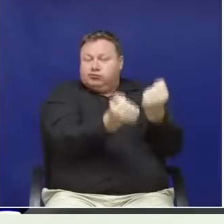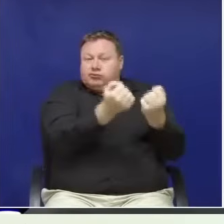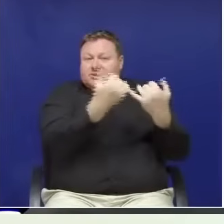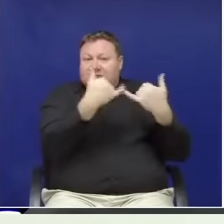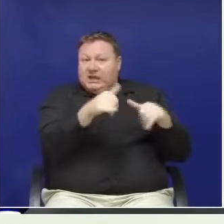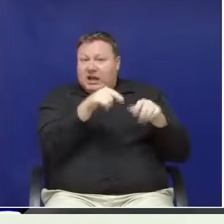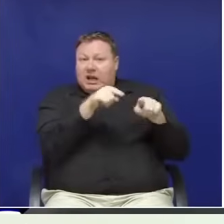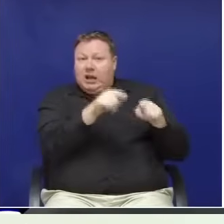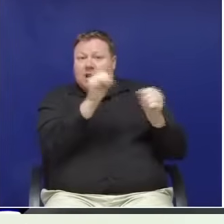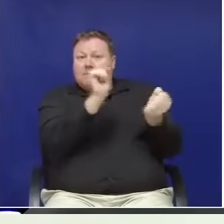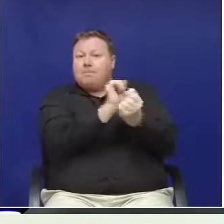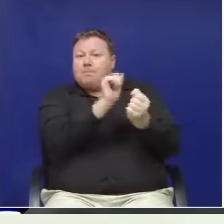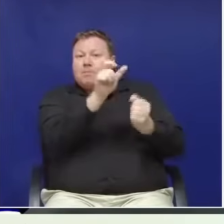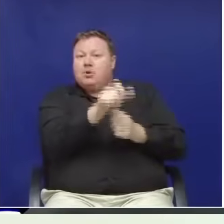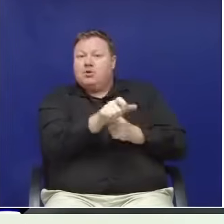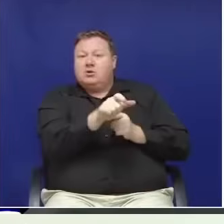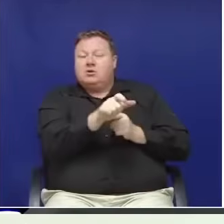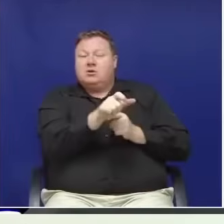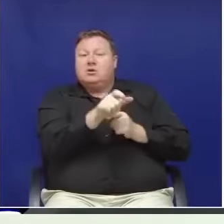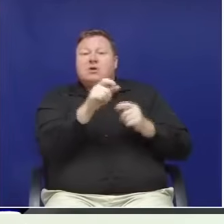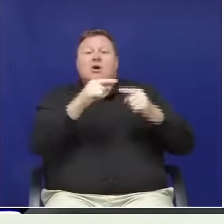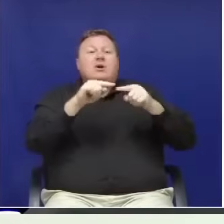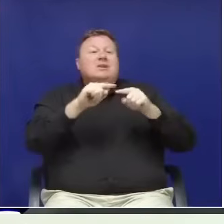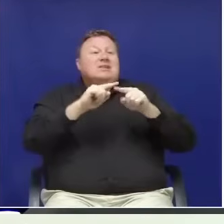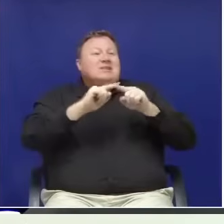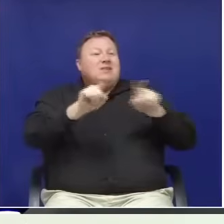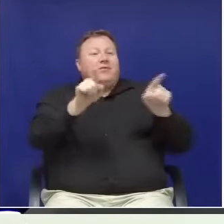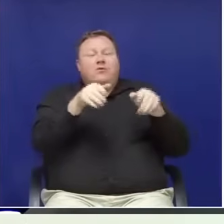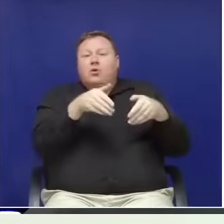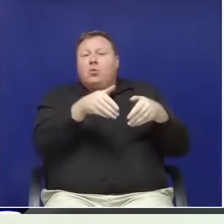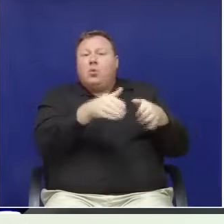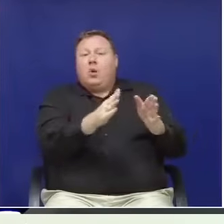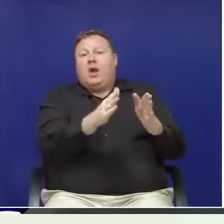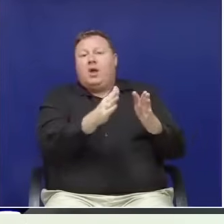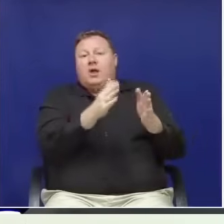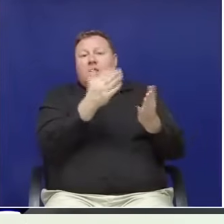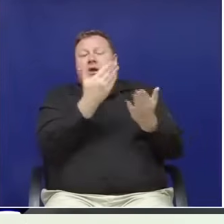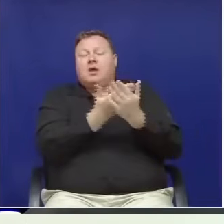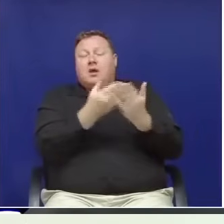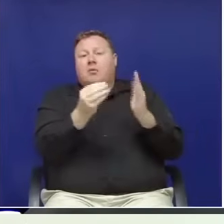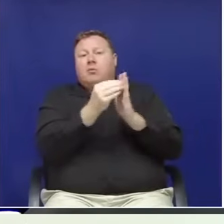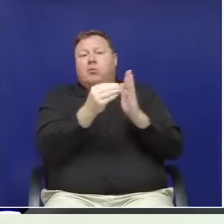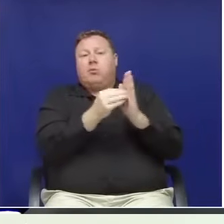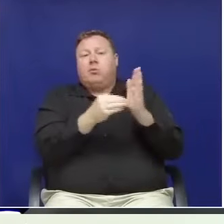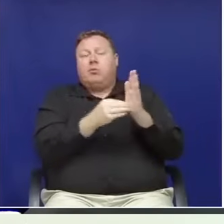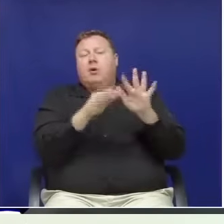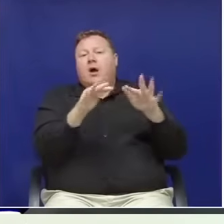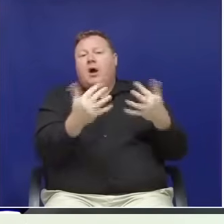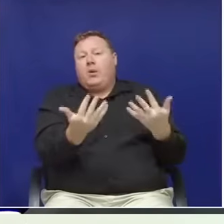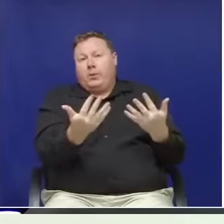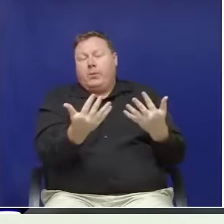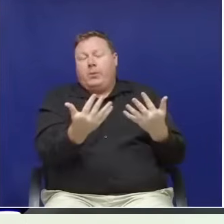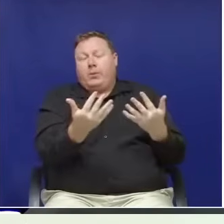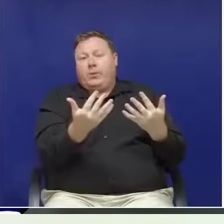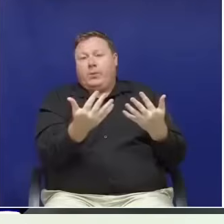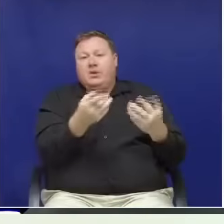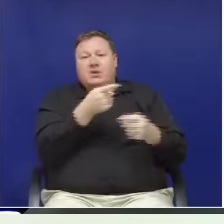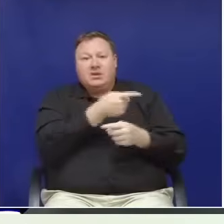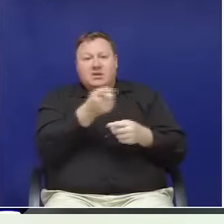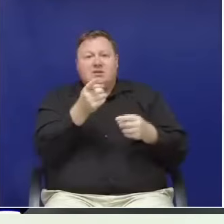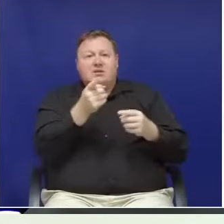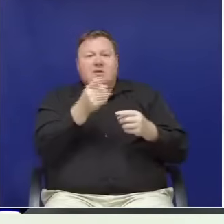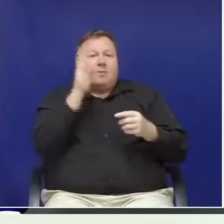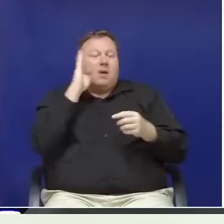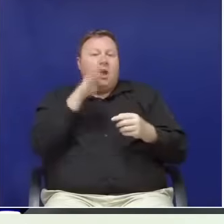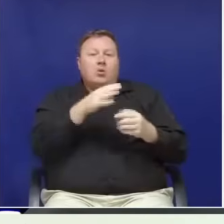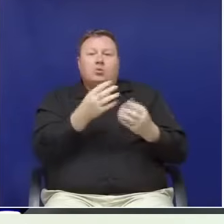to that, what alternative measures consist when it comes to the remand detainees.